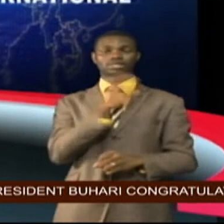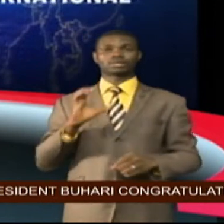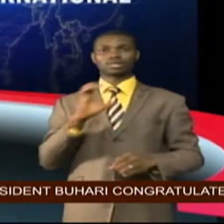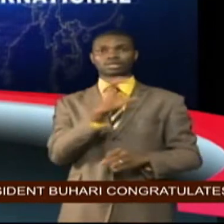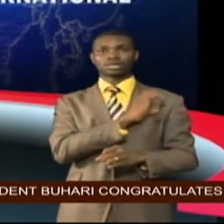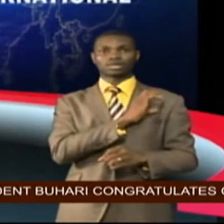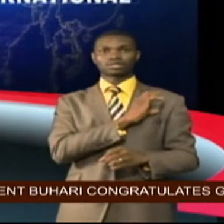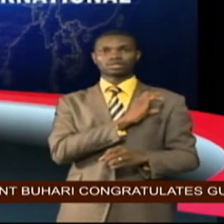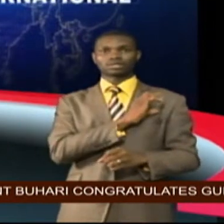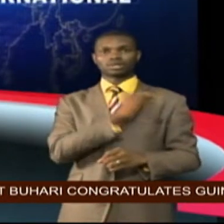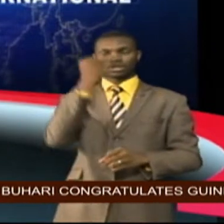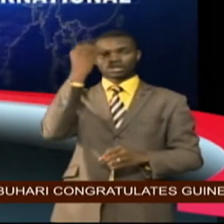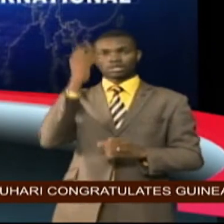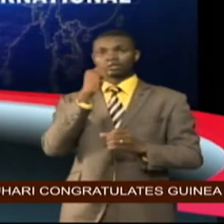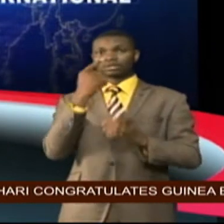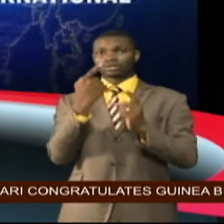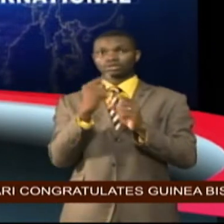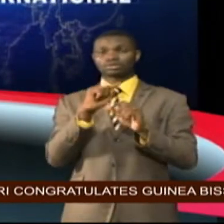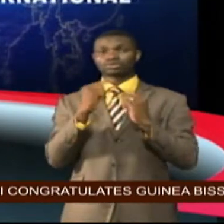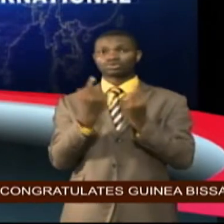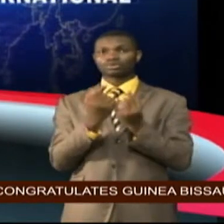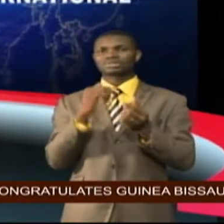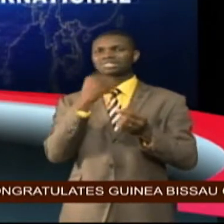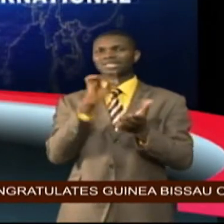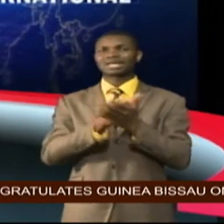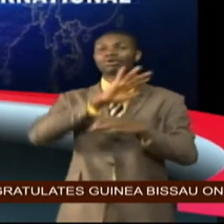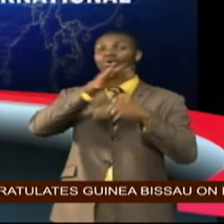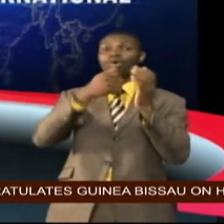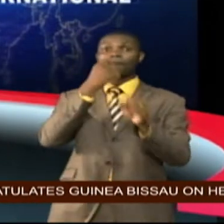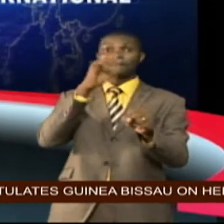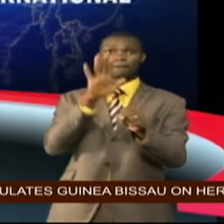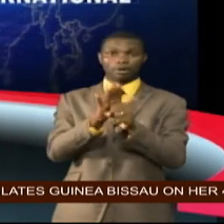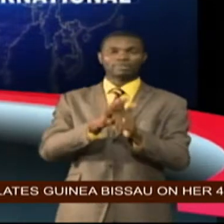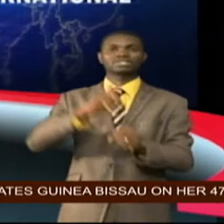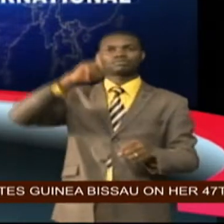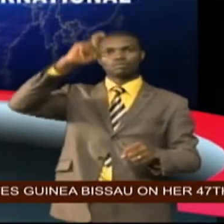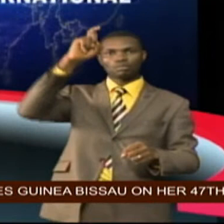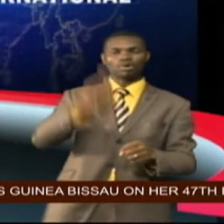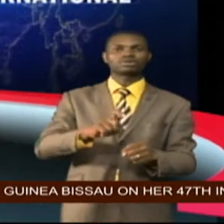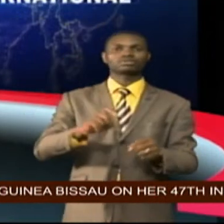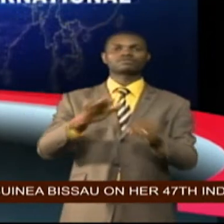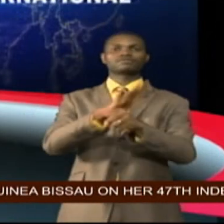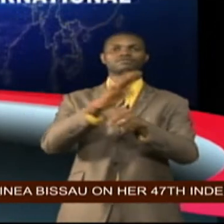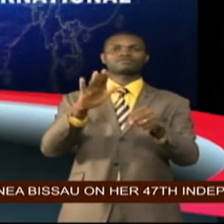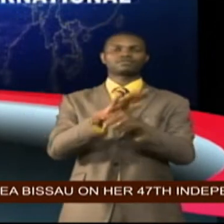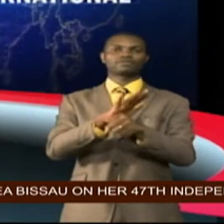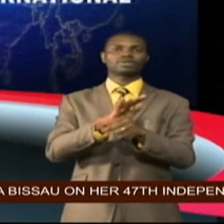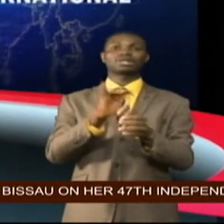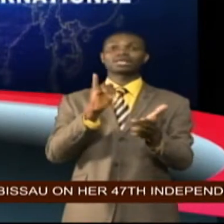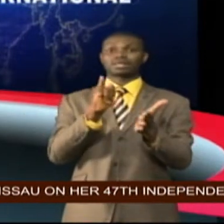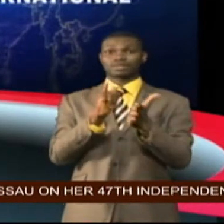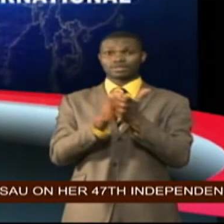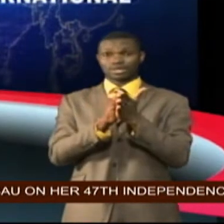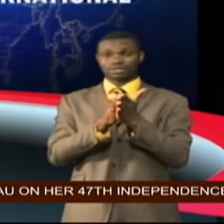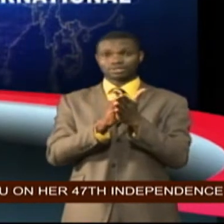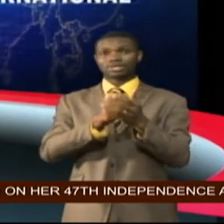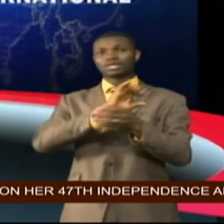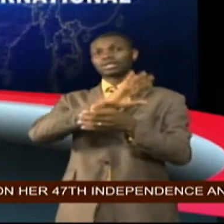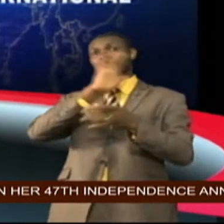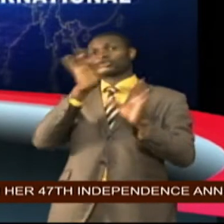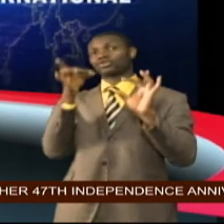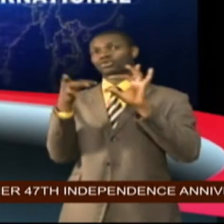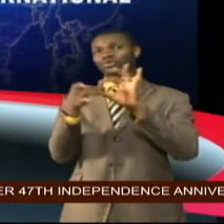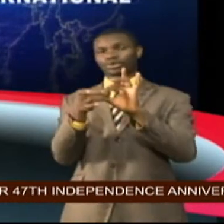says implementing those promises is a must for public office holders. This is the basis for the recommendation of the National Directorate